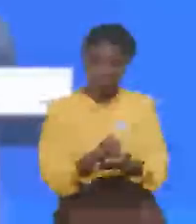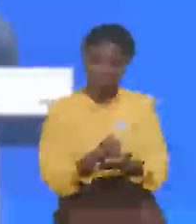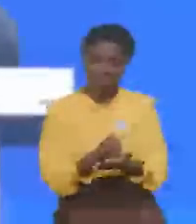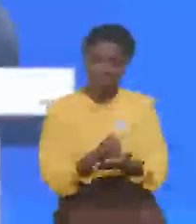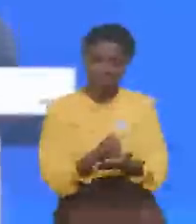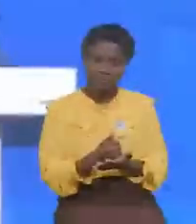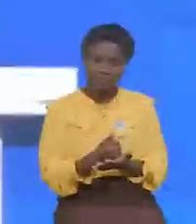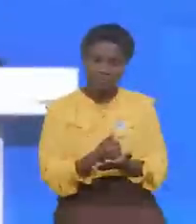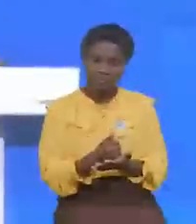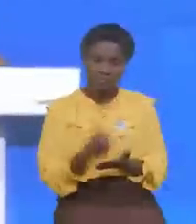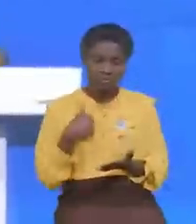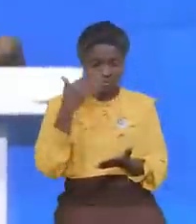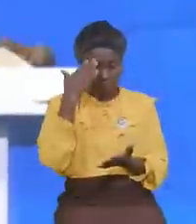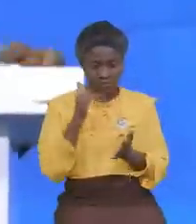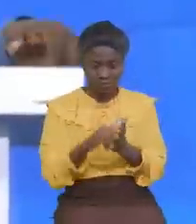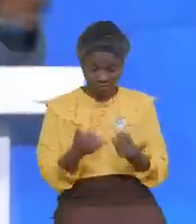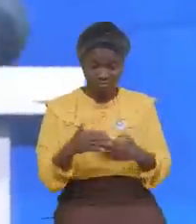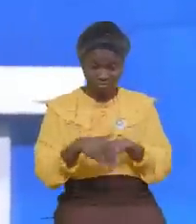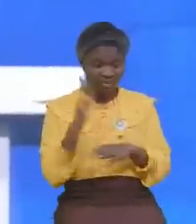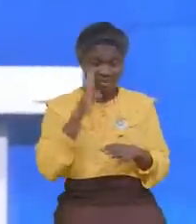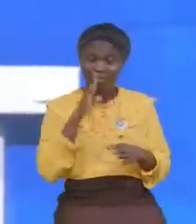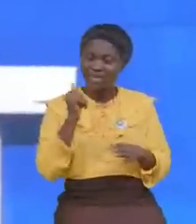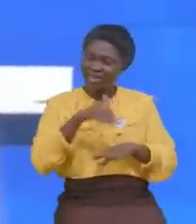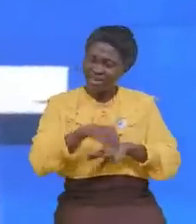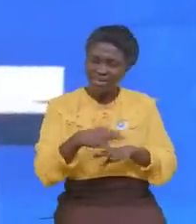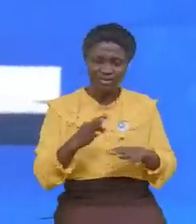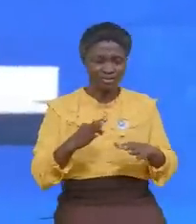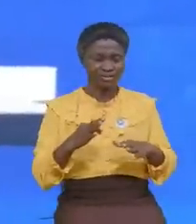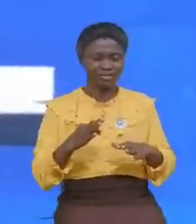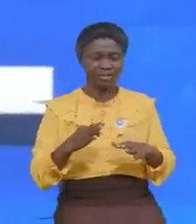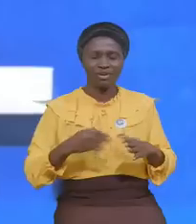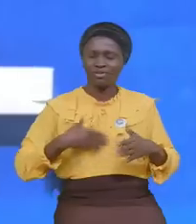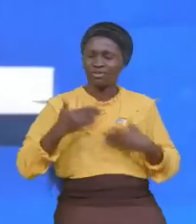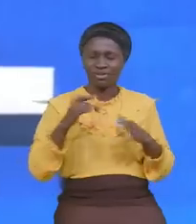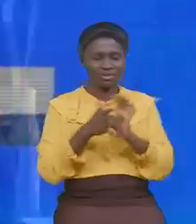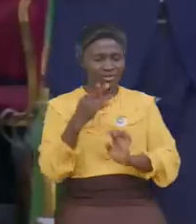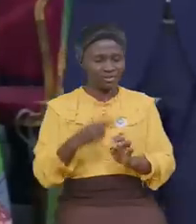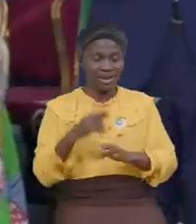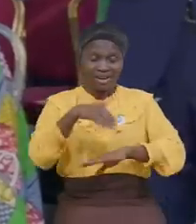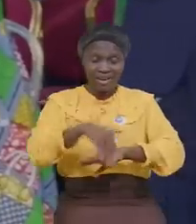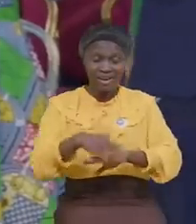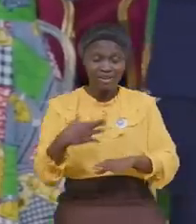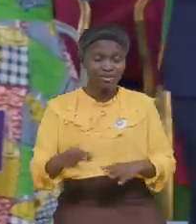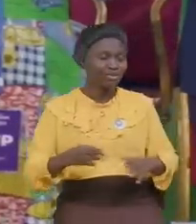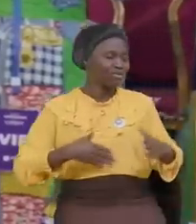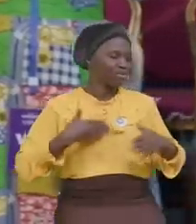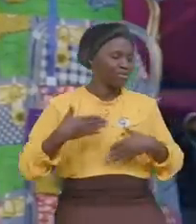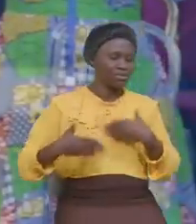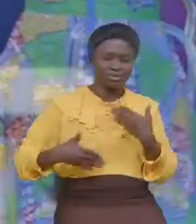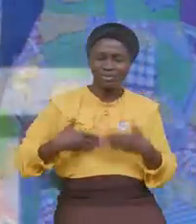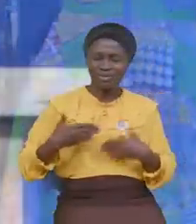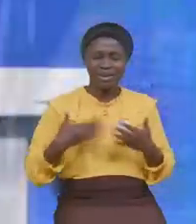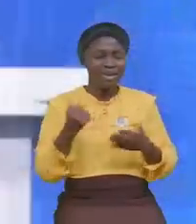We know tonight will be a night of joy, a night of jubilation, a night